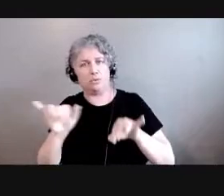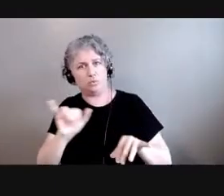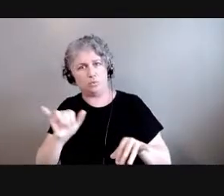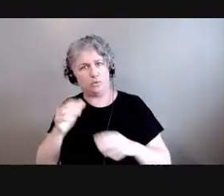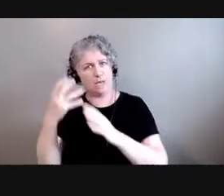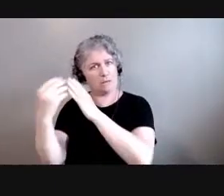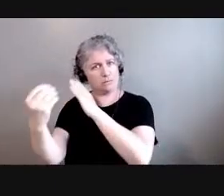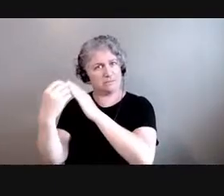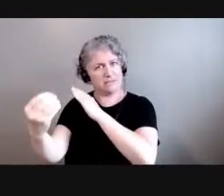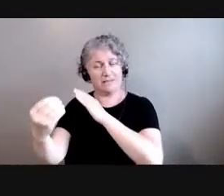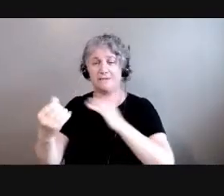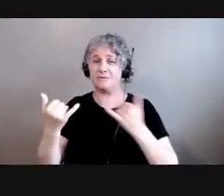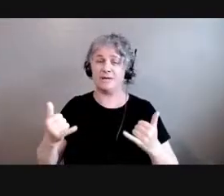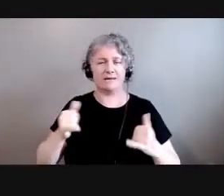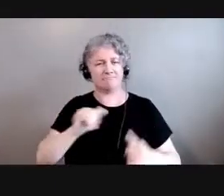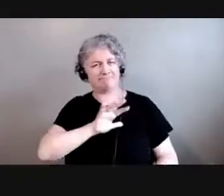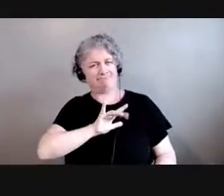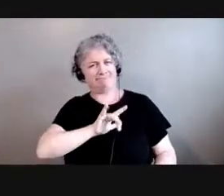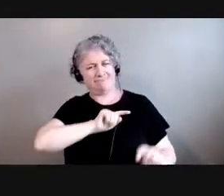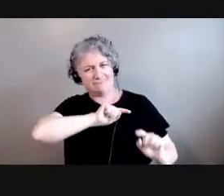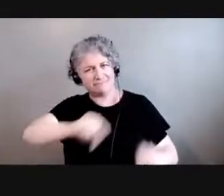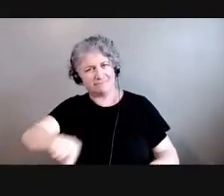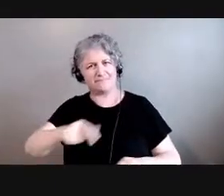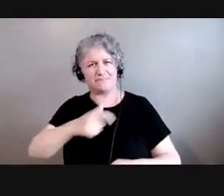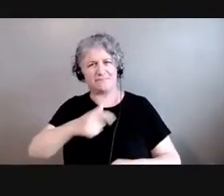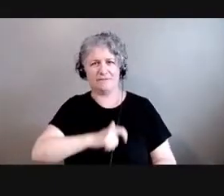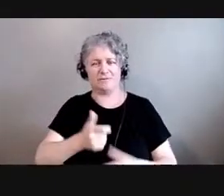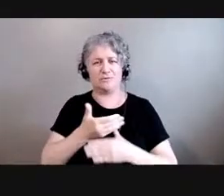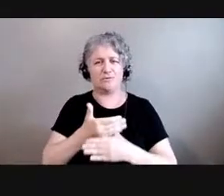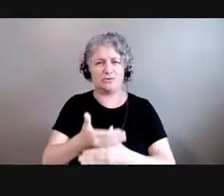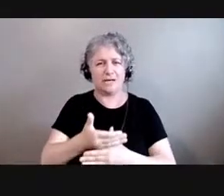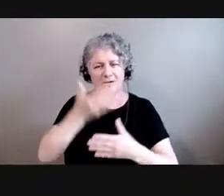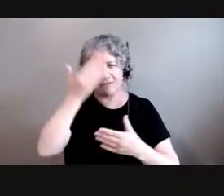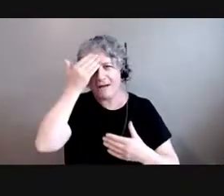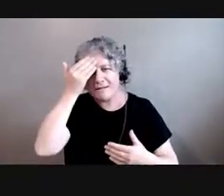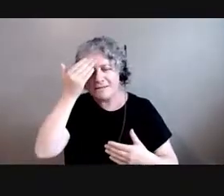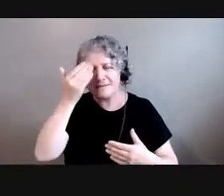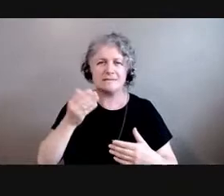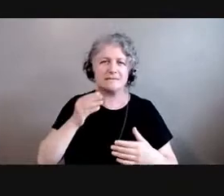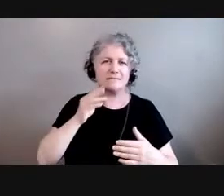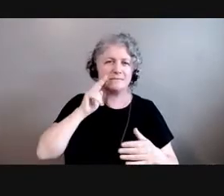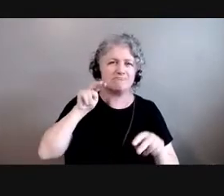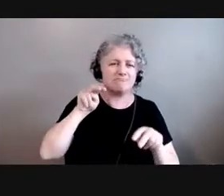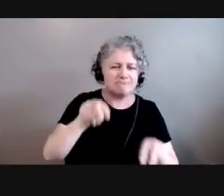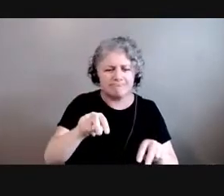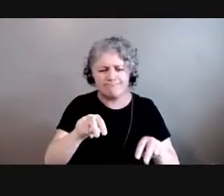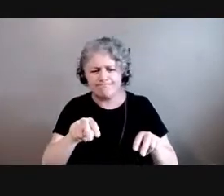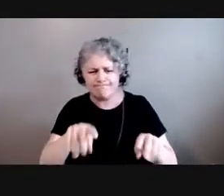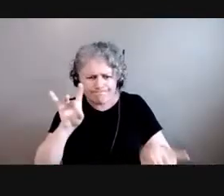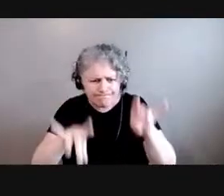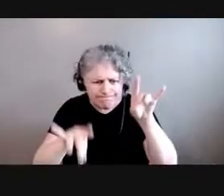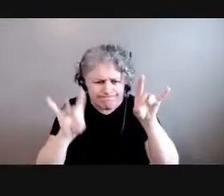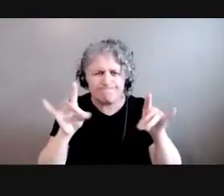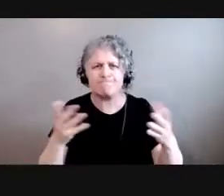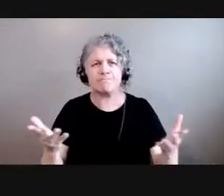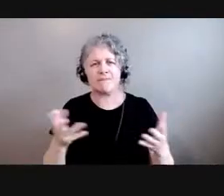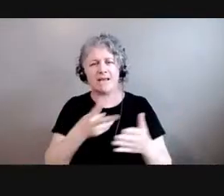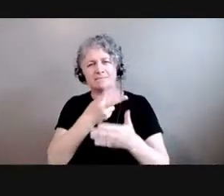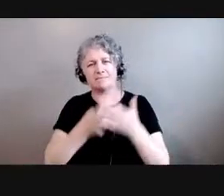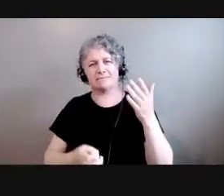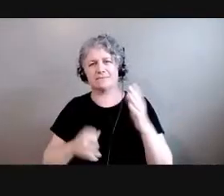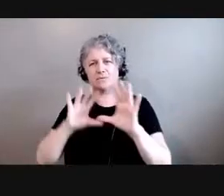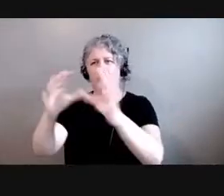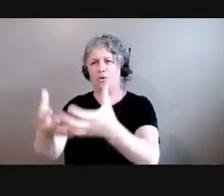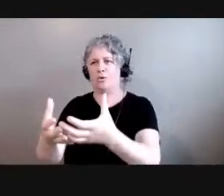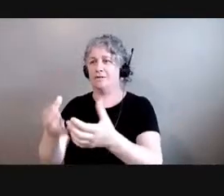here today to share our knowledge, our insights, and to dive into the worlds that Heather